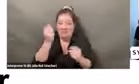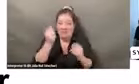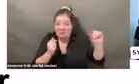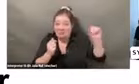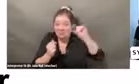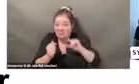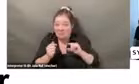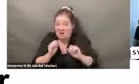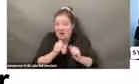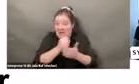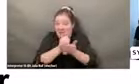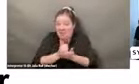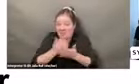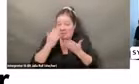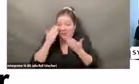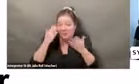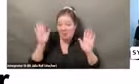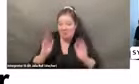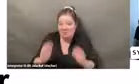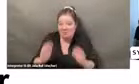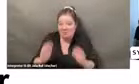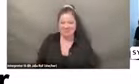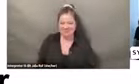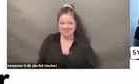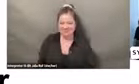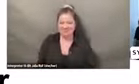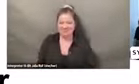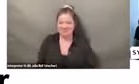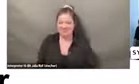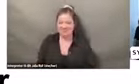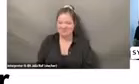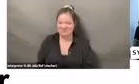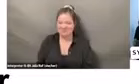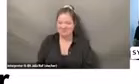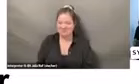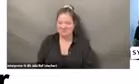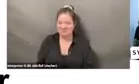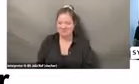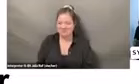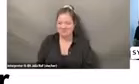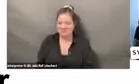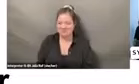the question. Not yet. Acknowledgement, that's the key.